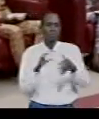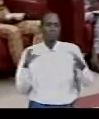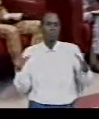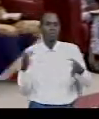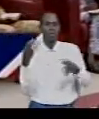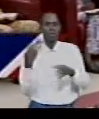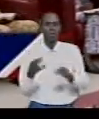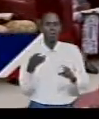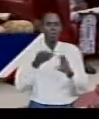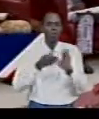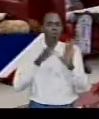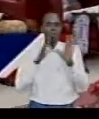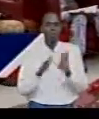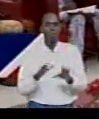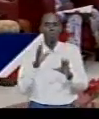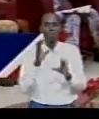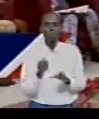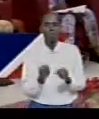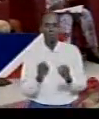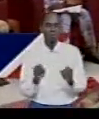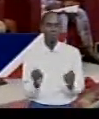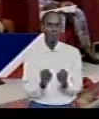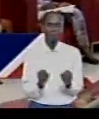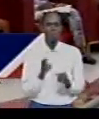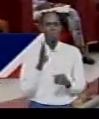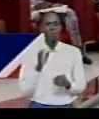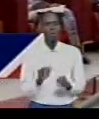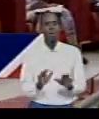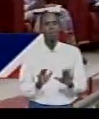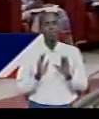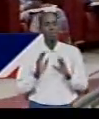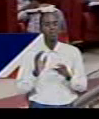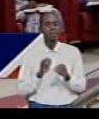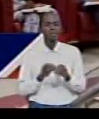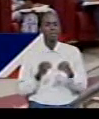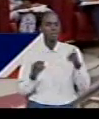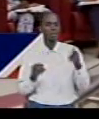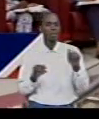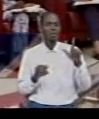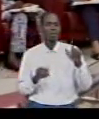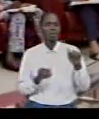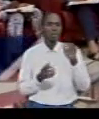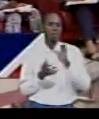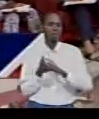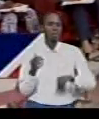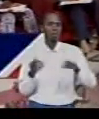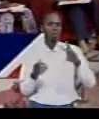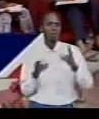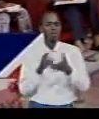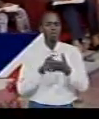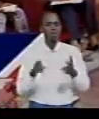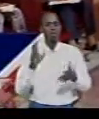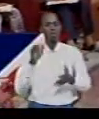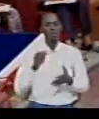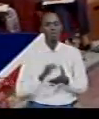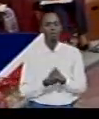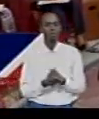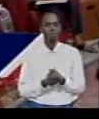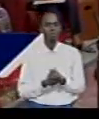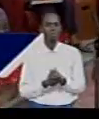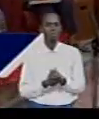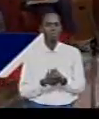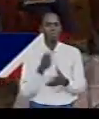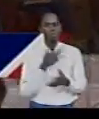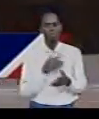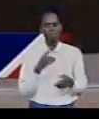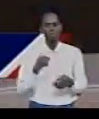partners shaken by fear. In Galatians chapter 2, reading from verse 13, and the other